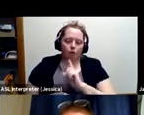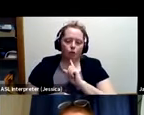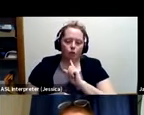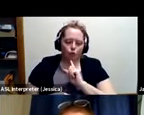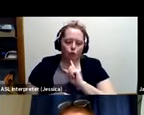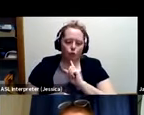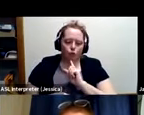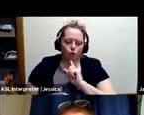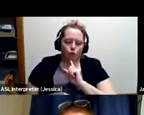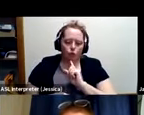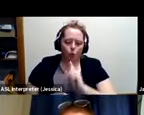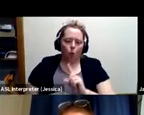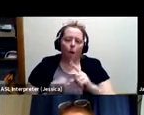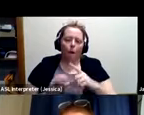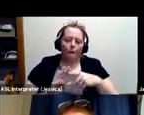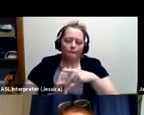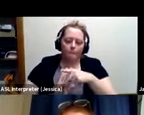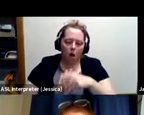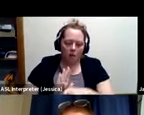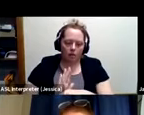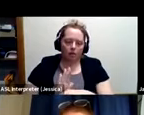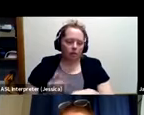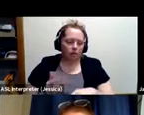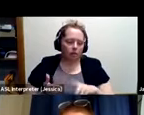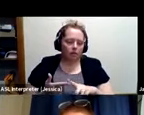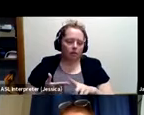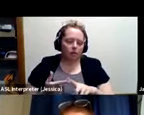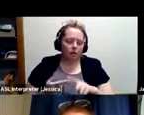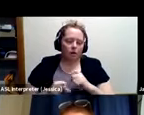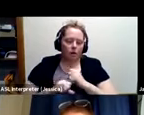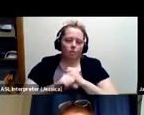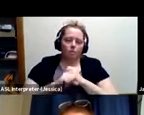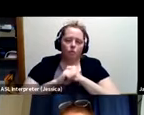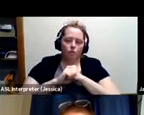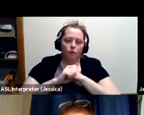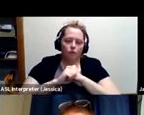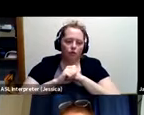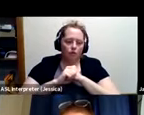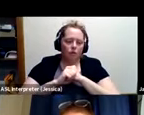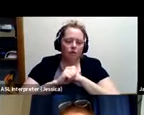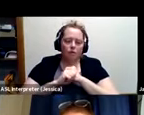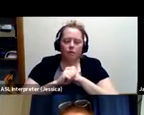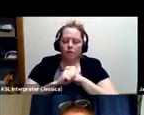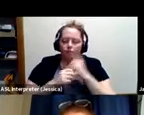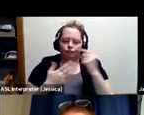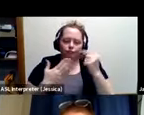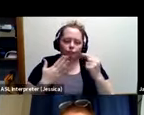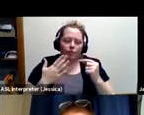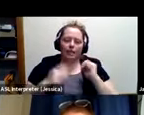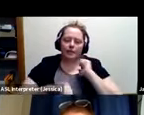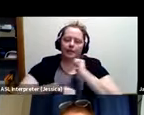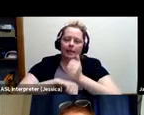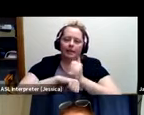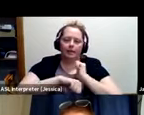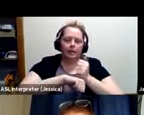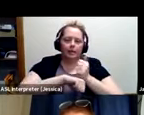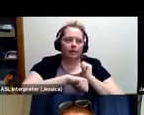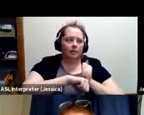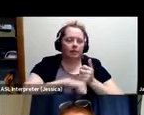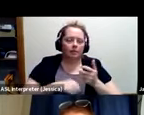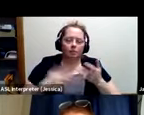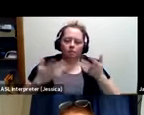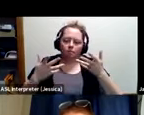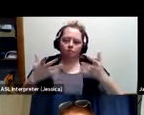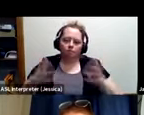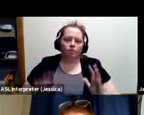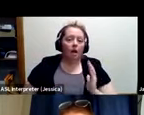policies and protections and these things are in place for our trans and non-binary communities,